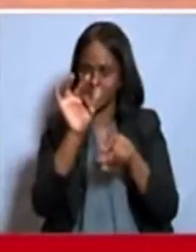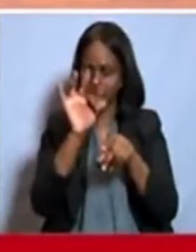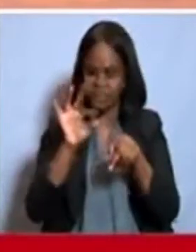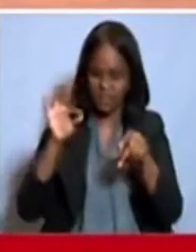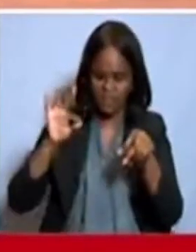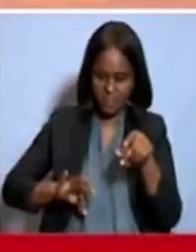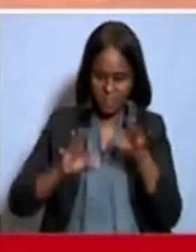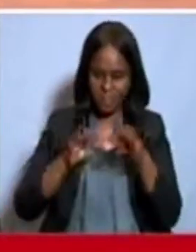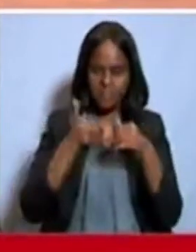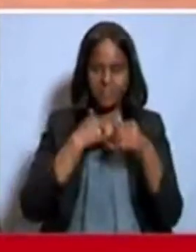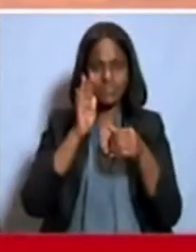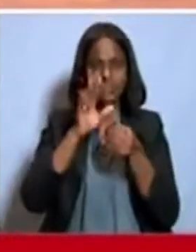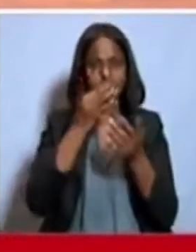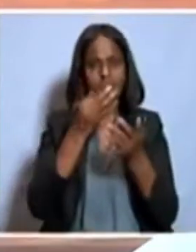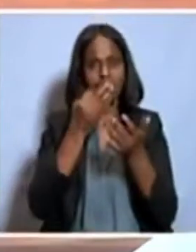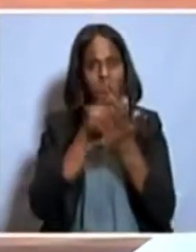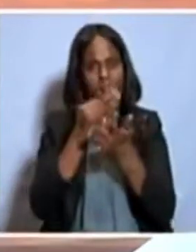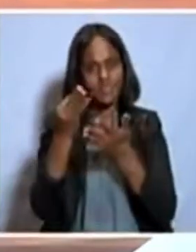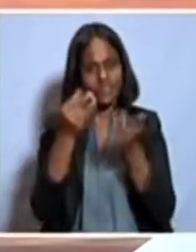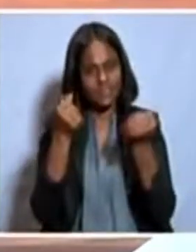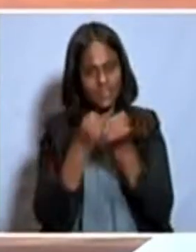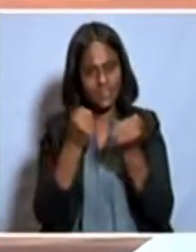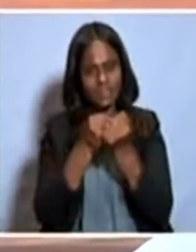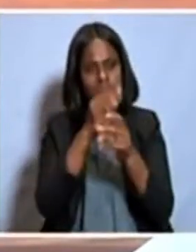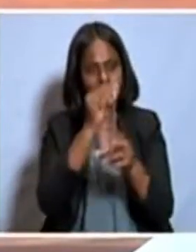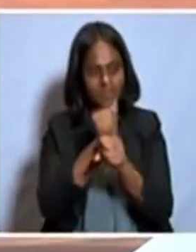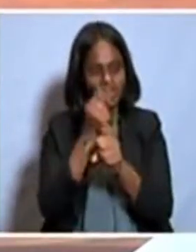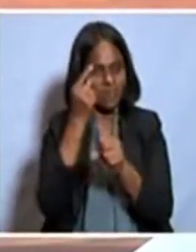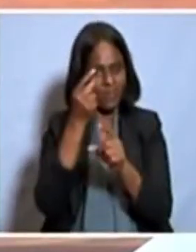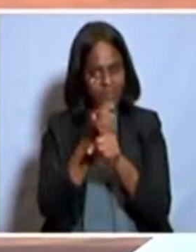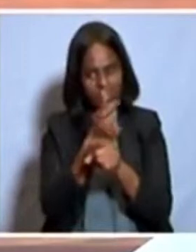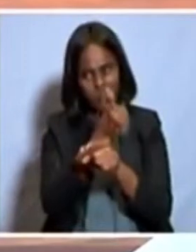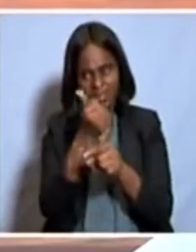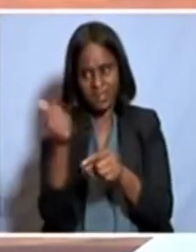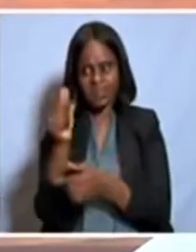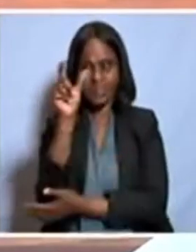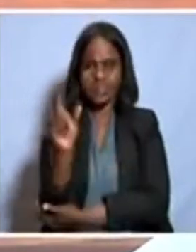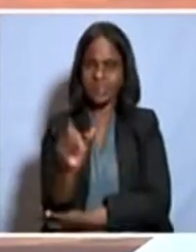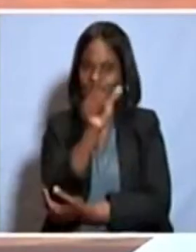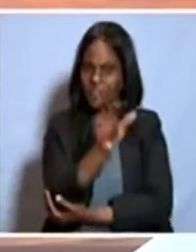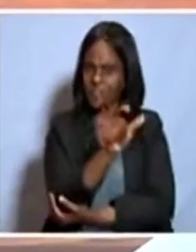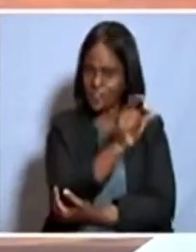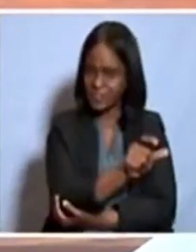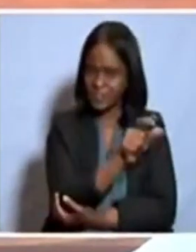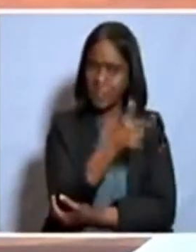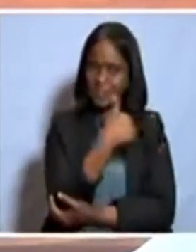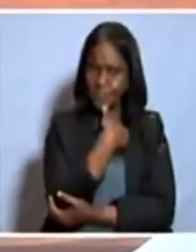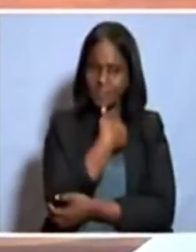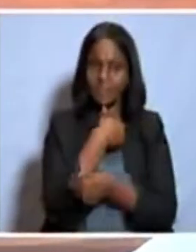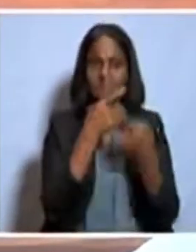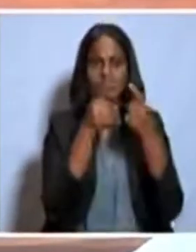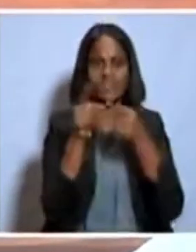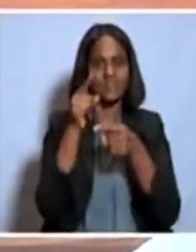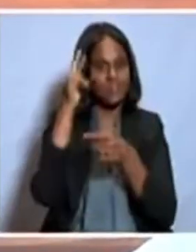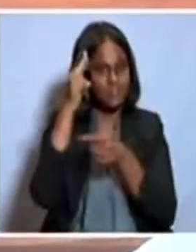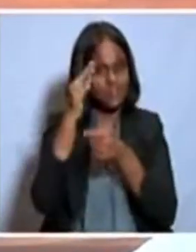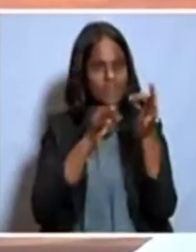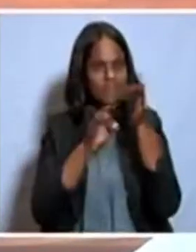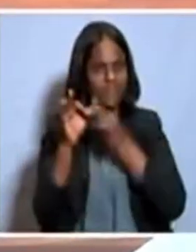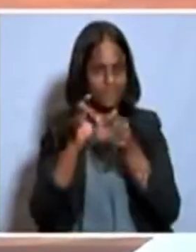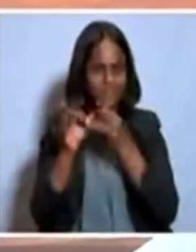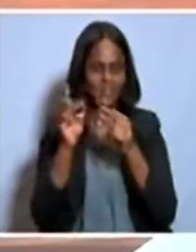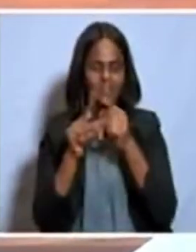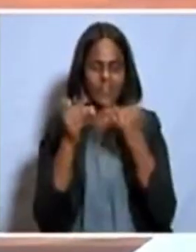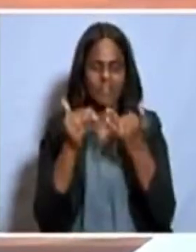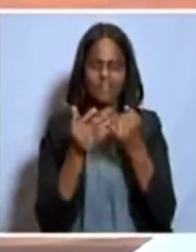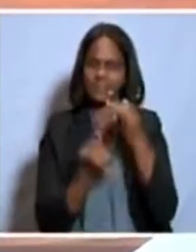their inputs gotten on their behalf by other individuals. There were various reasons. But